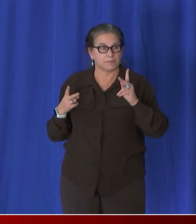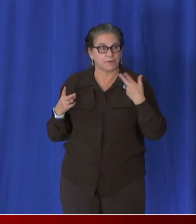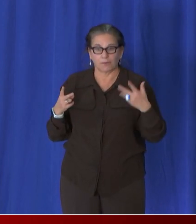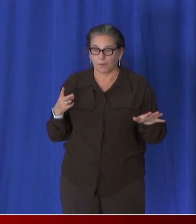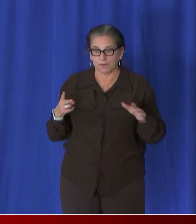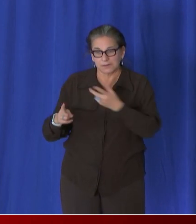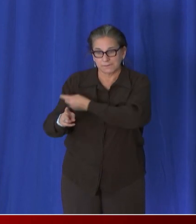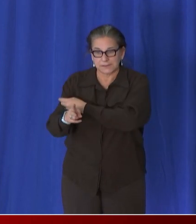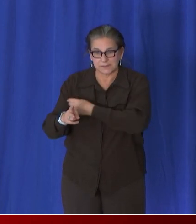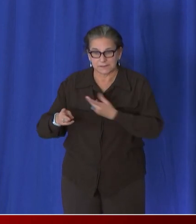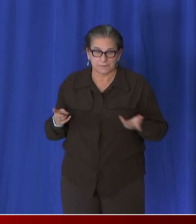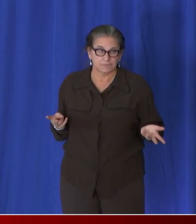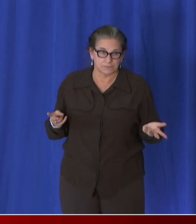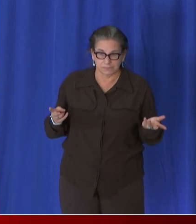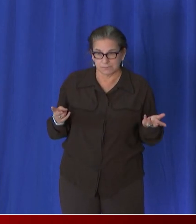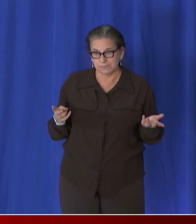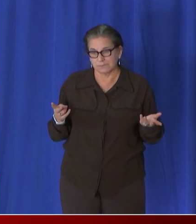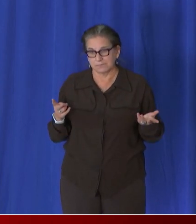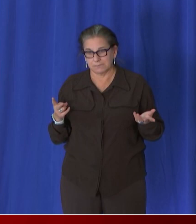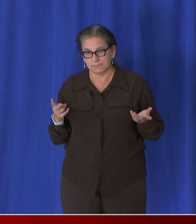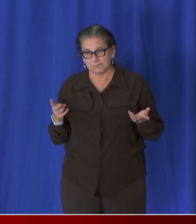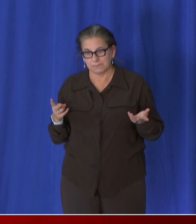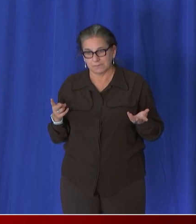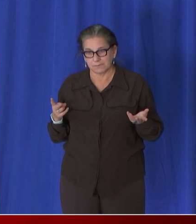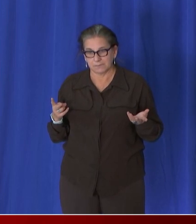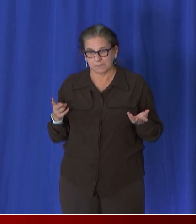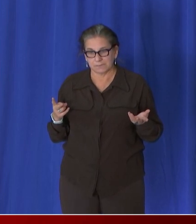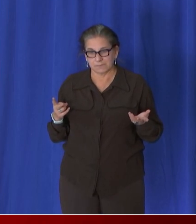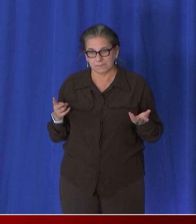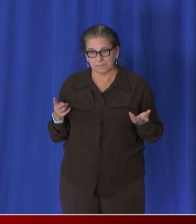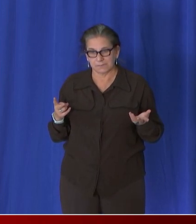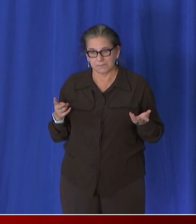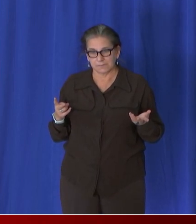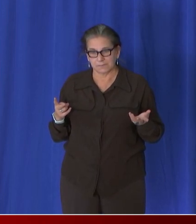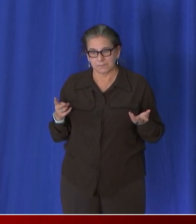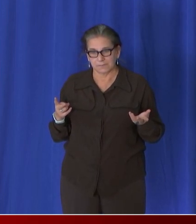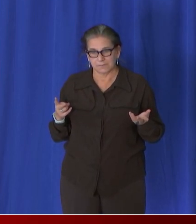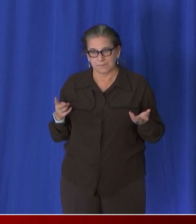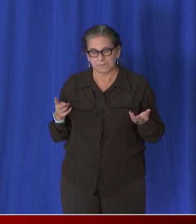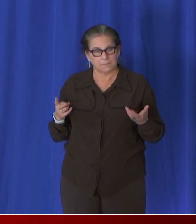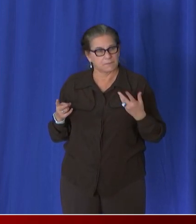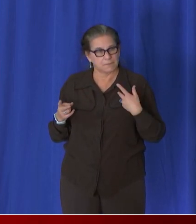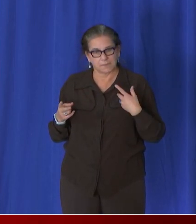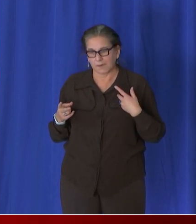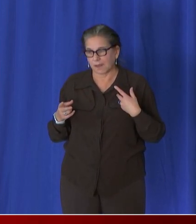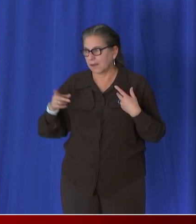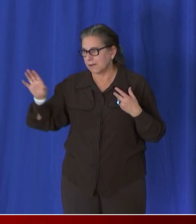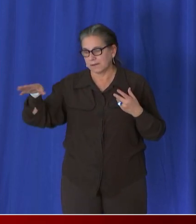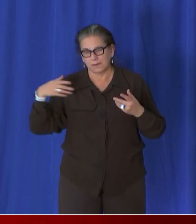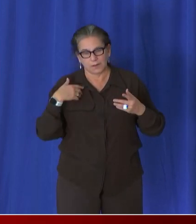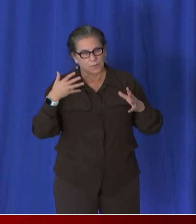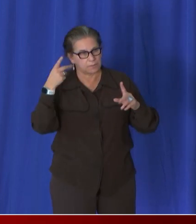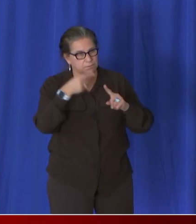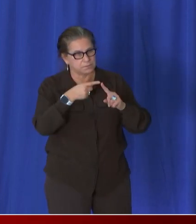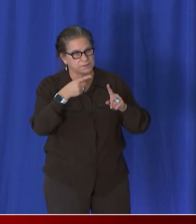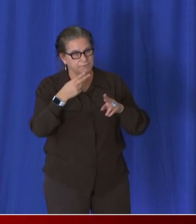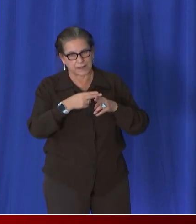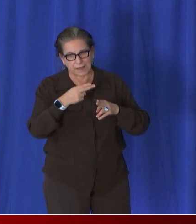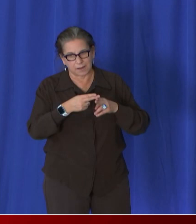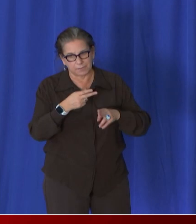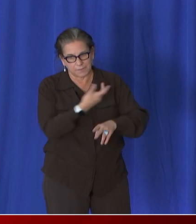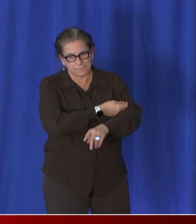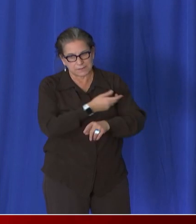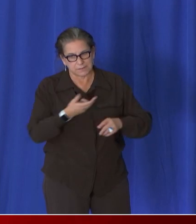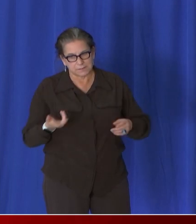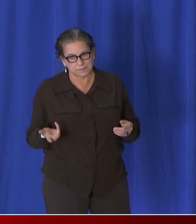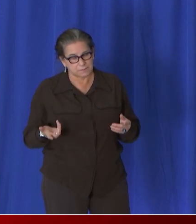mind, okay, if I get vaccinated, I'm going to want this specific manufacturer's dose. Have you guys